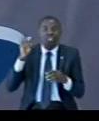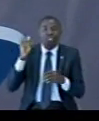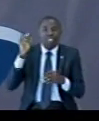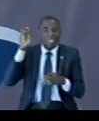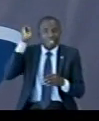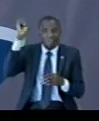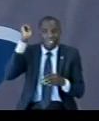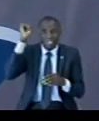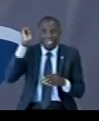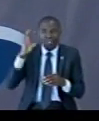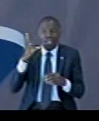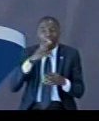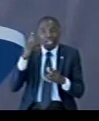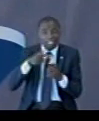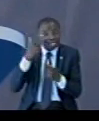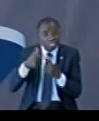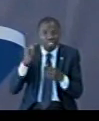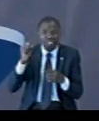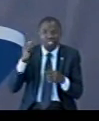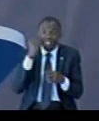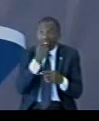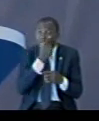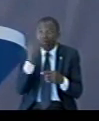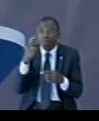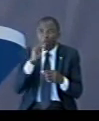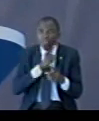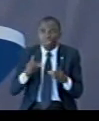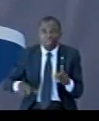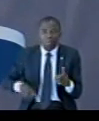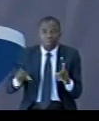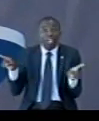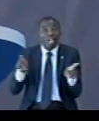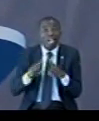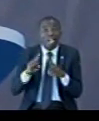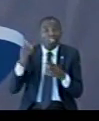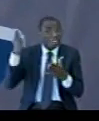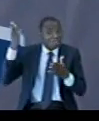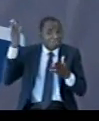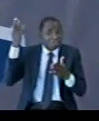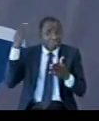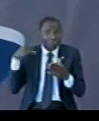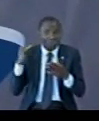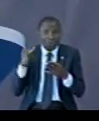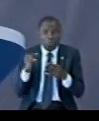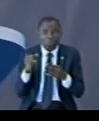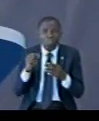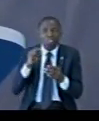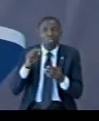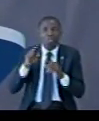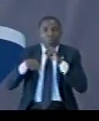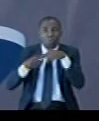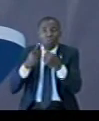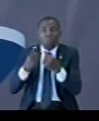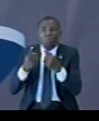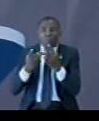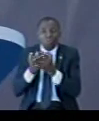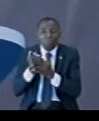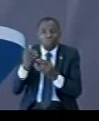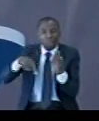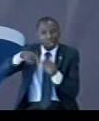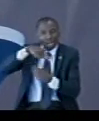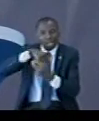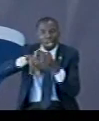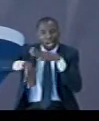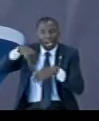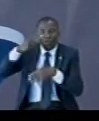And the eyes of God, as usual, ran through and fro in the world, and he